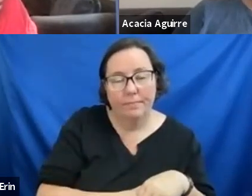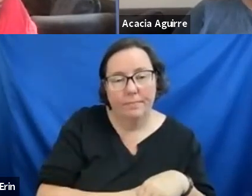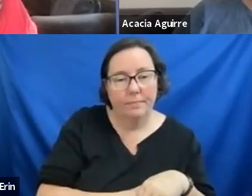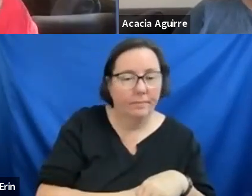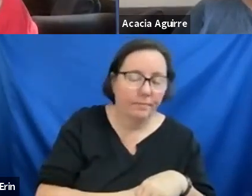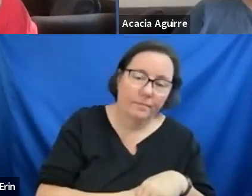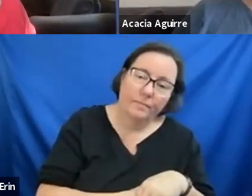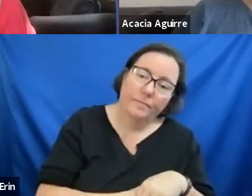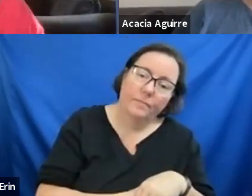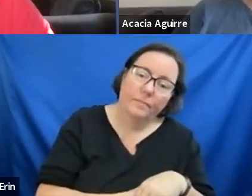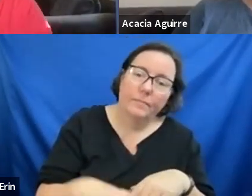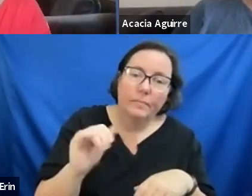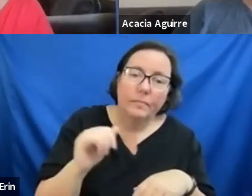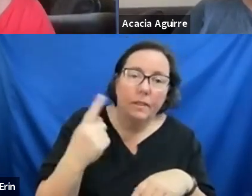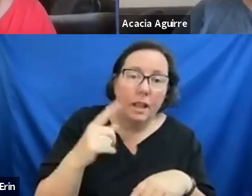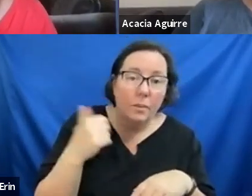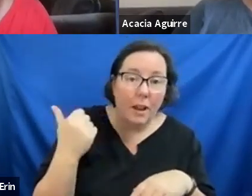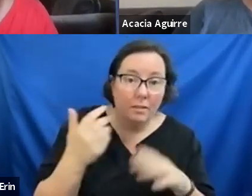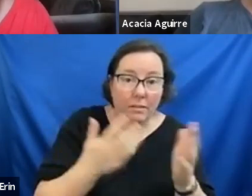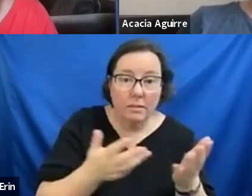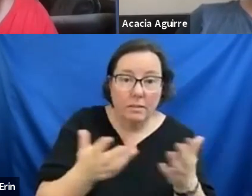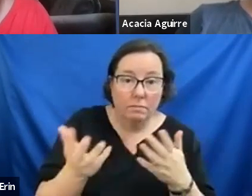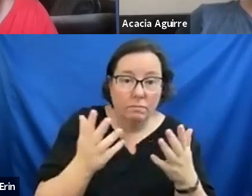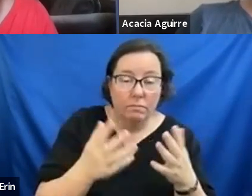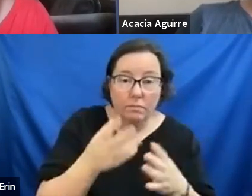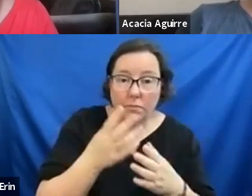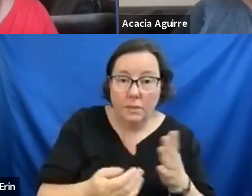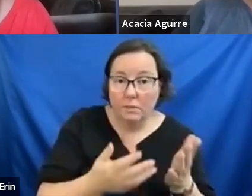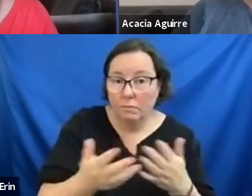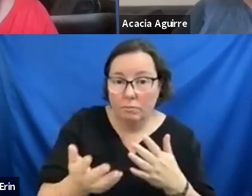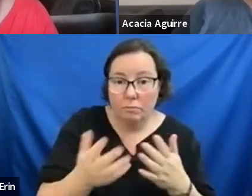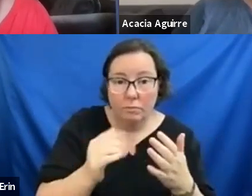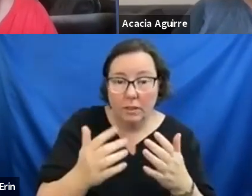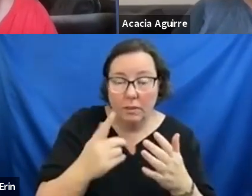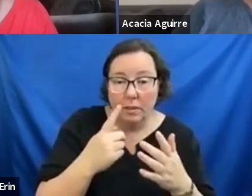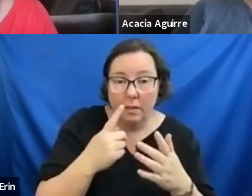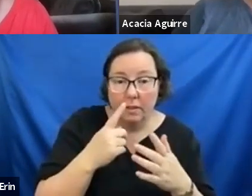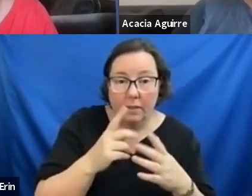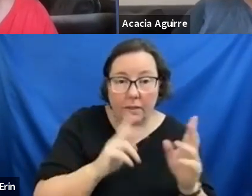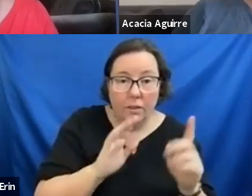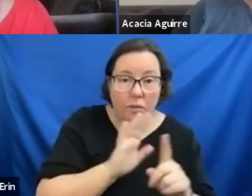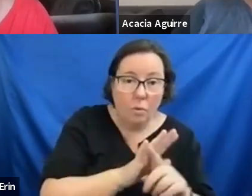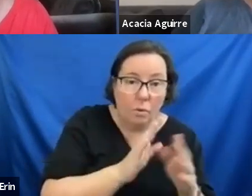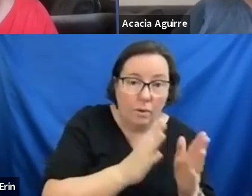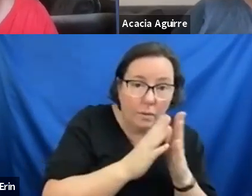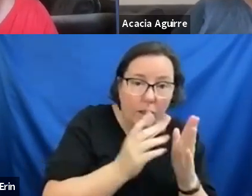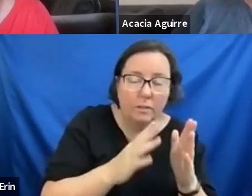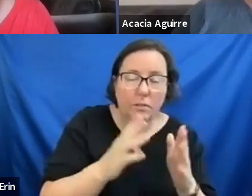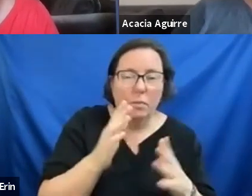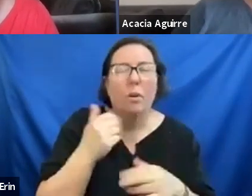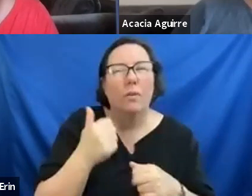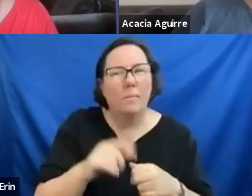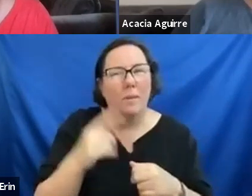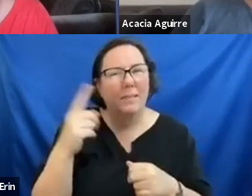All right. Anyone else? Anything missing for folks, whether it was your request or a request you remember